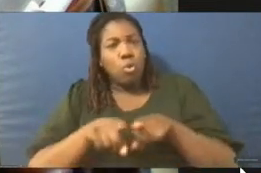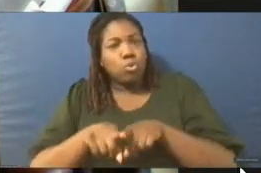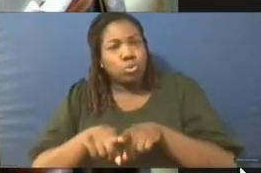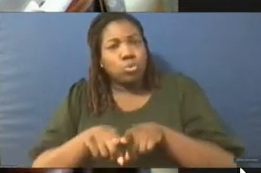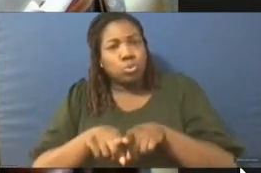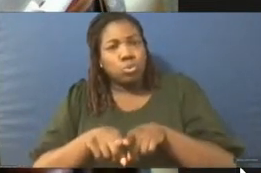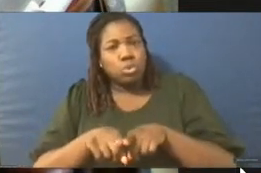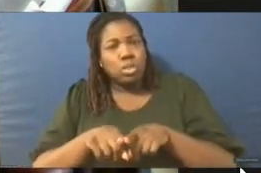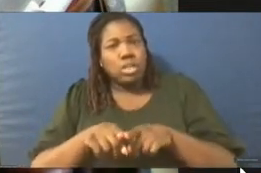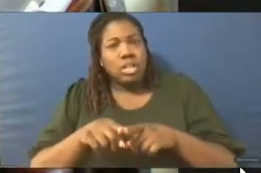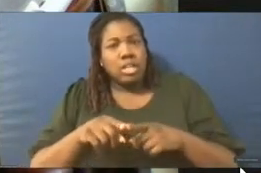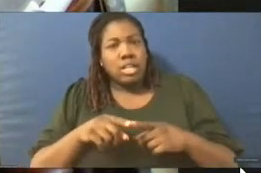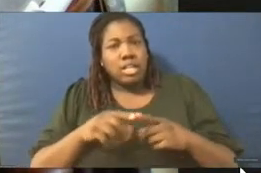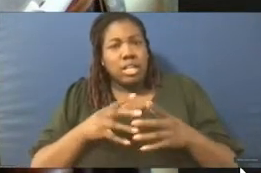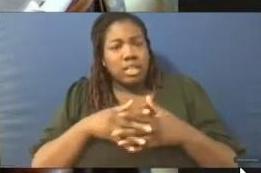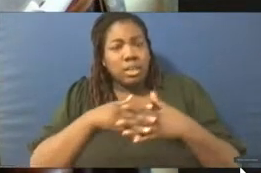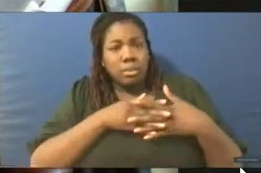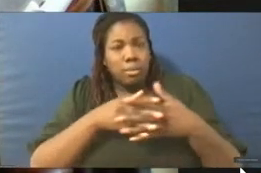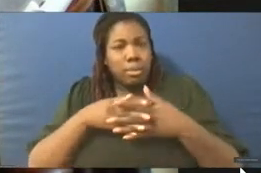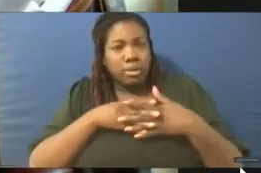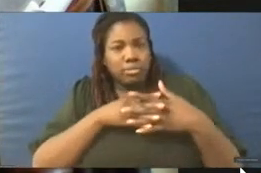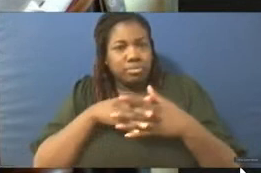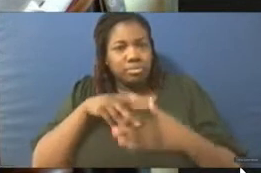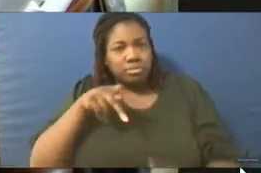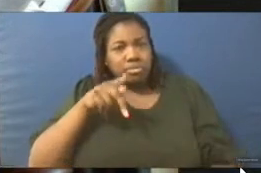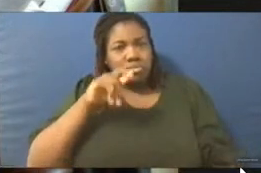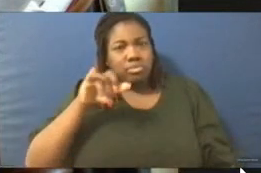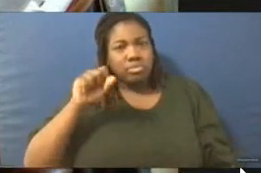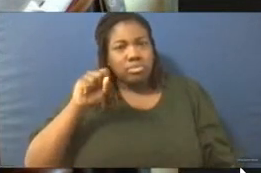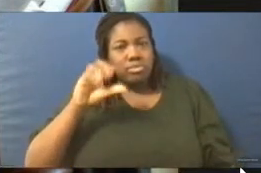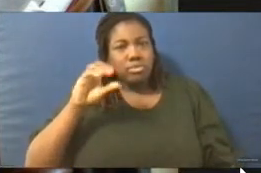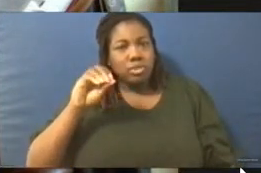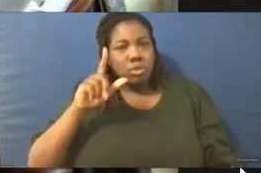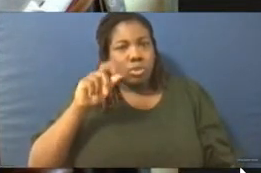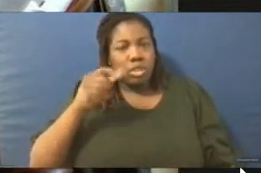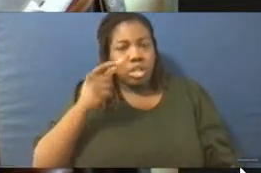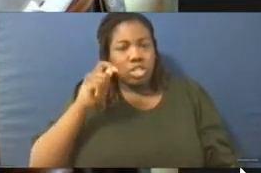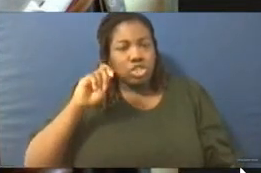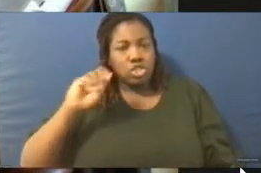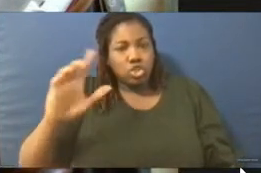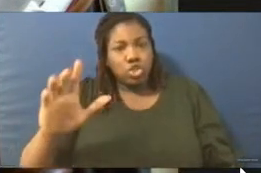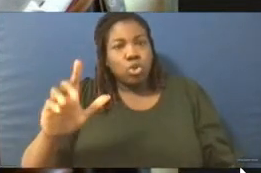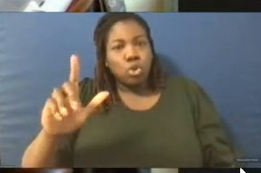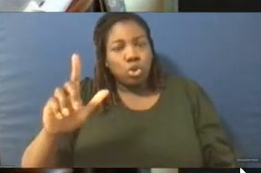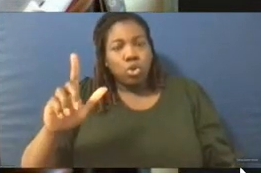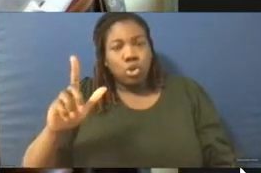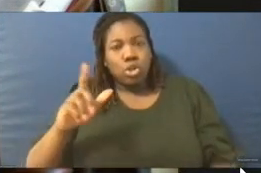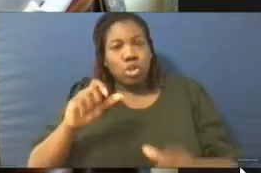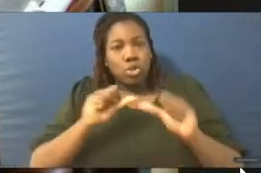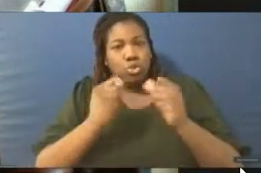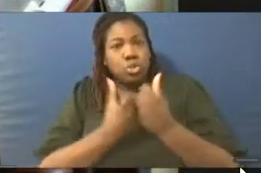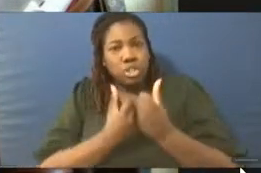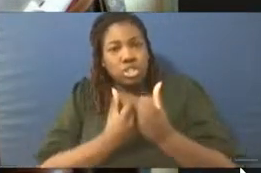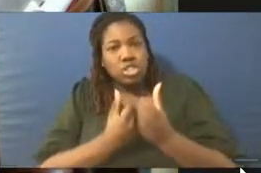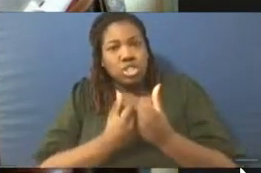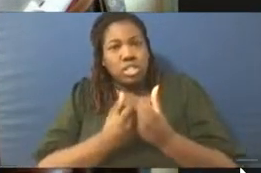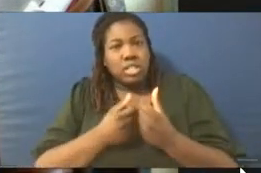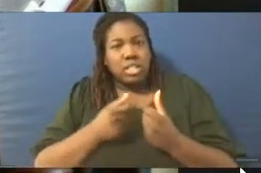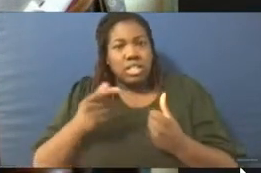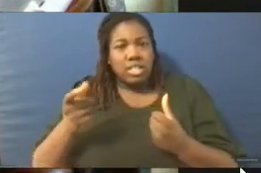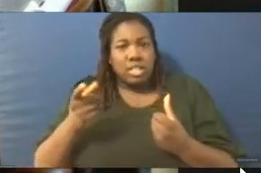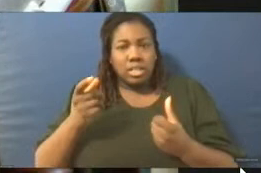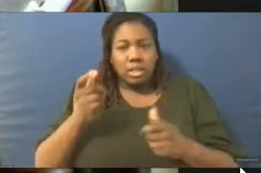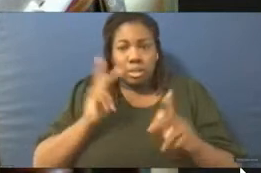American Psychological Association, the presentations they just gave to us today, as well as there's a guild out there, the Grant Makers in